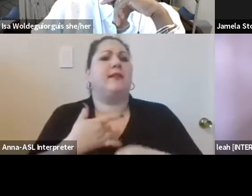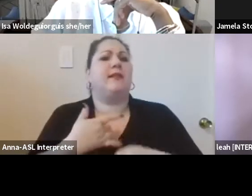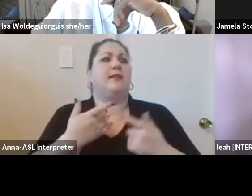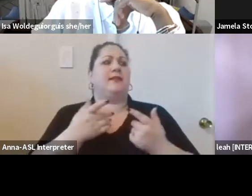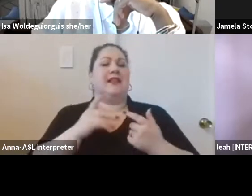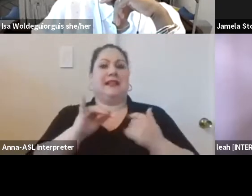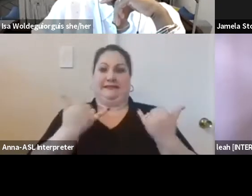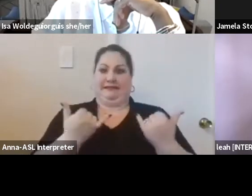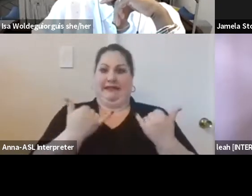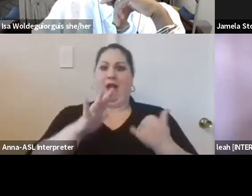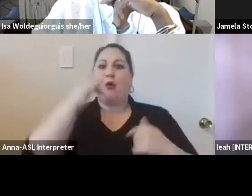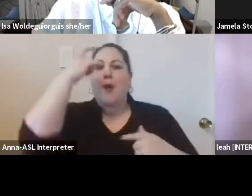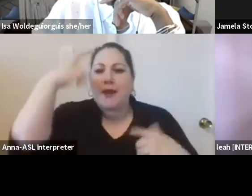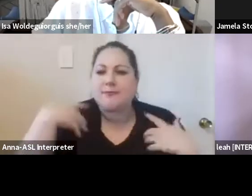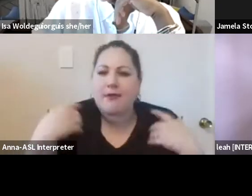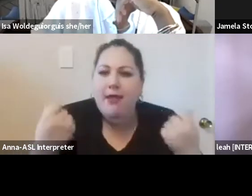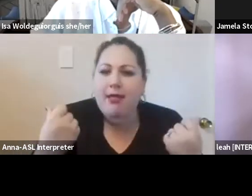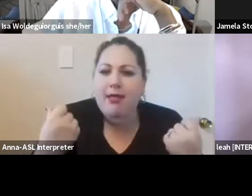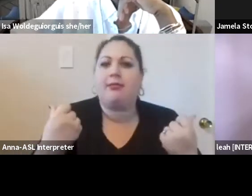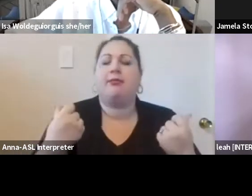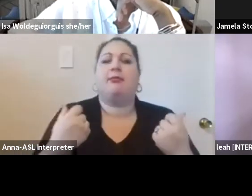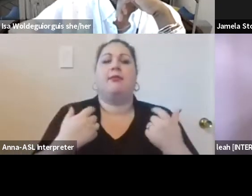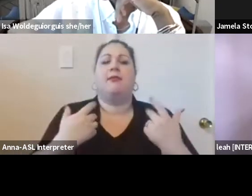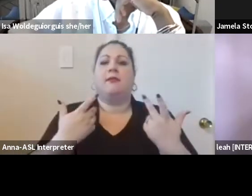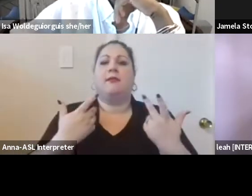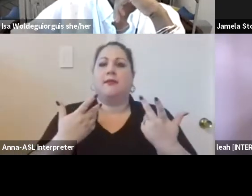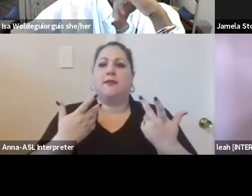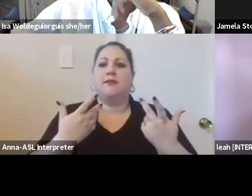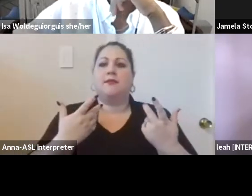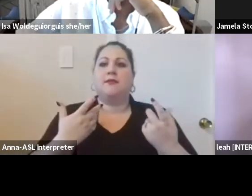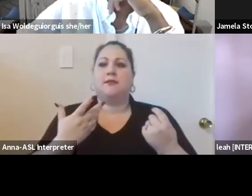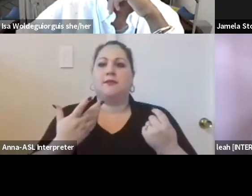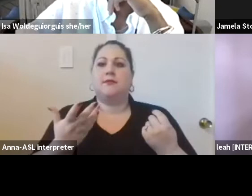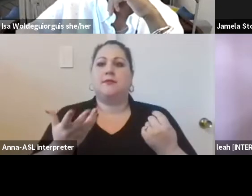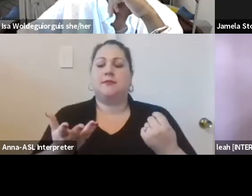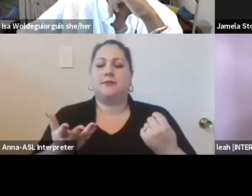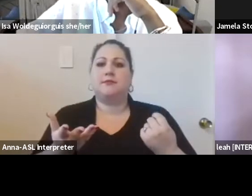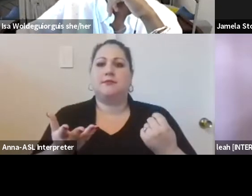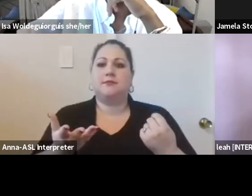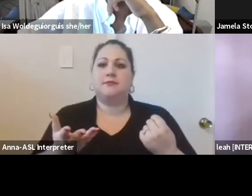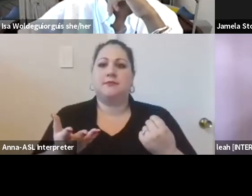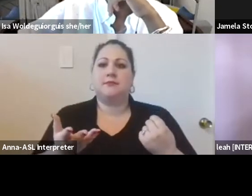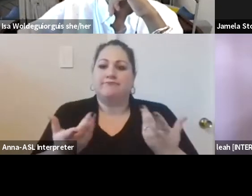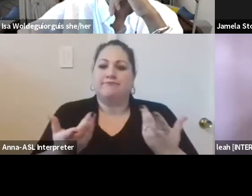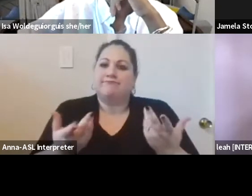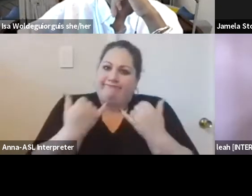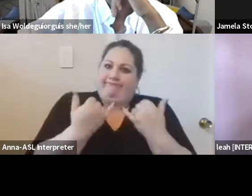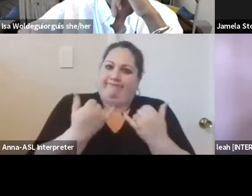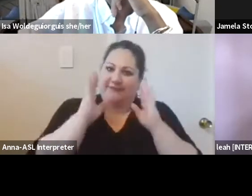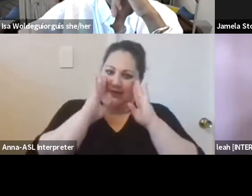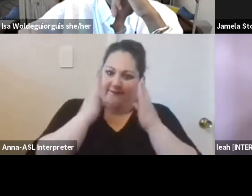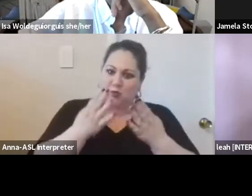your mental health? We actually centered help in your experiences.